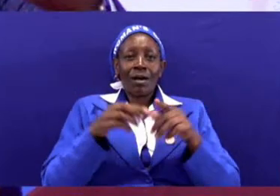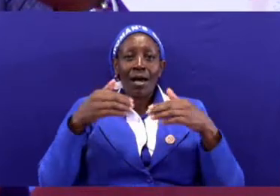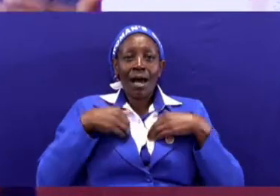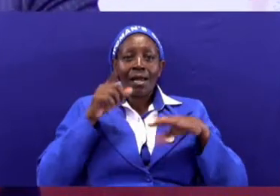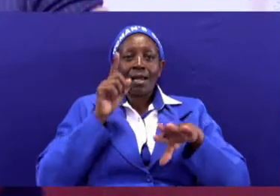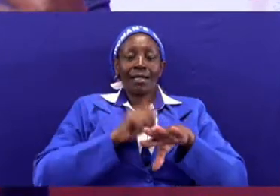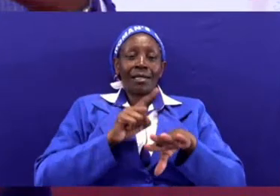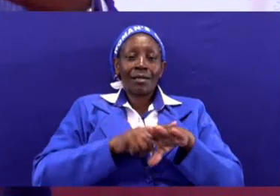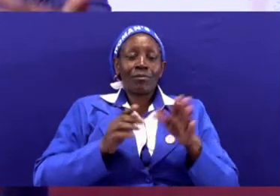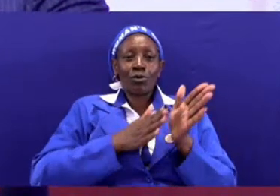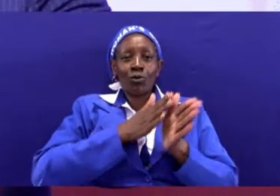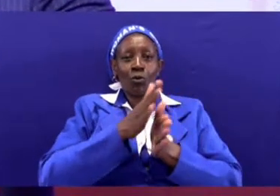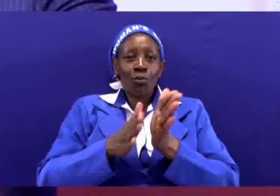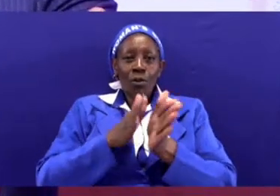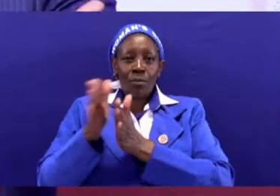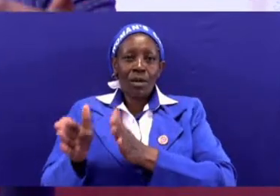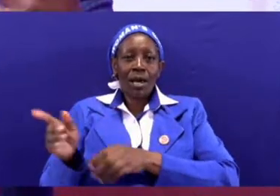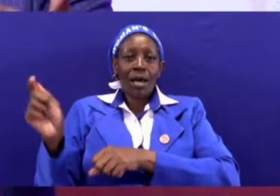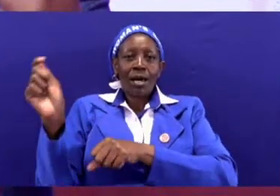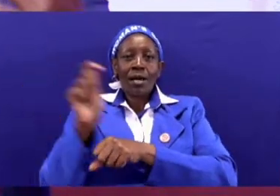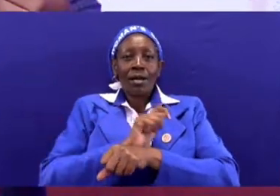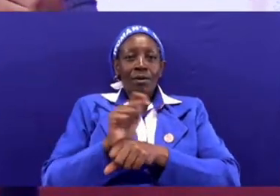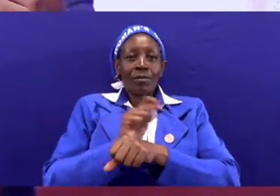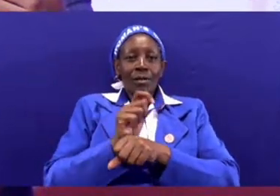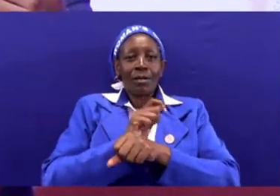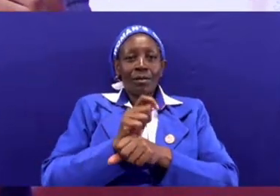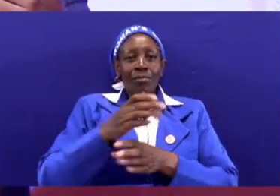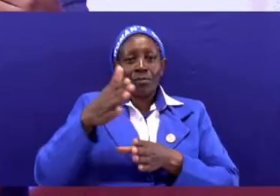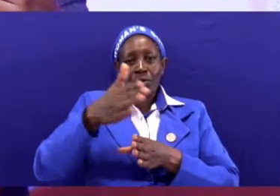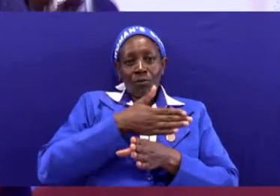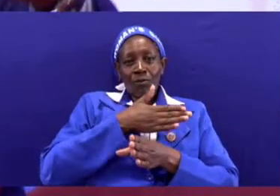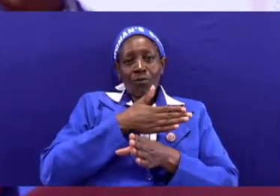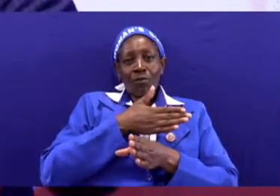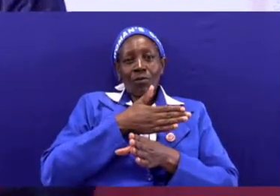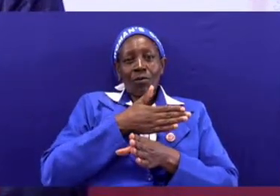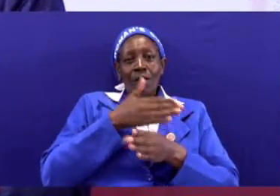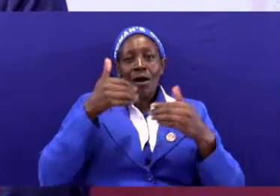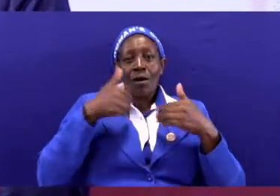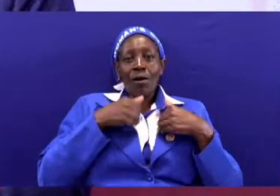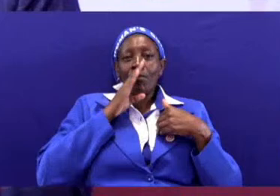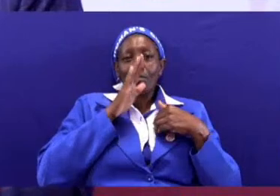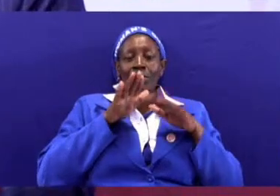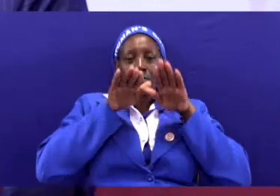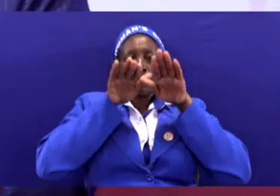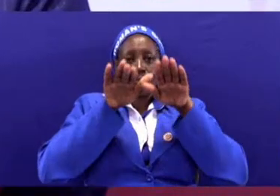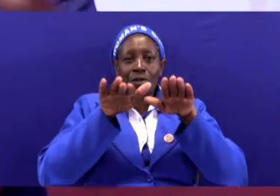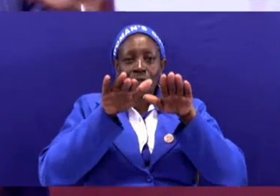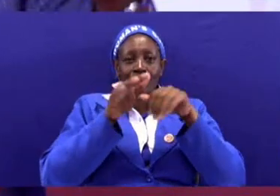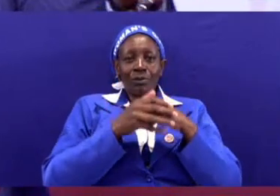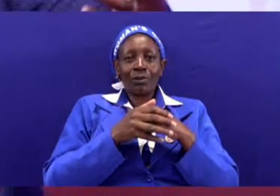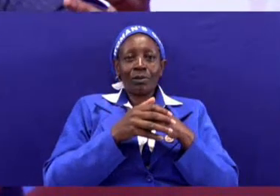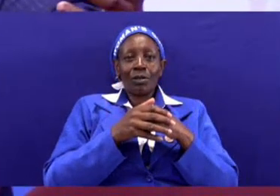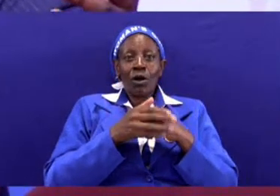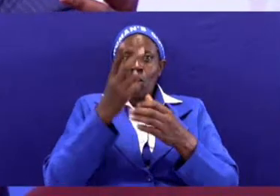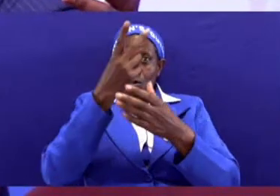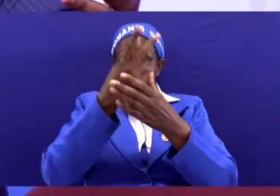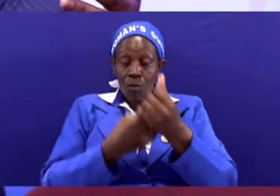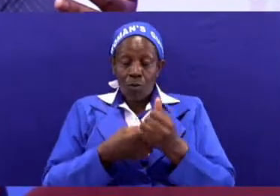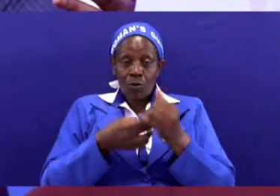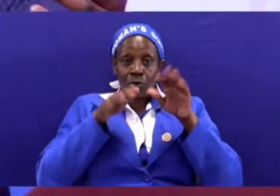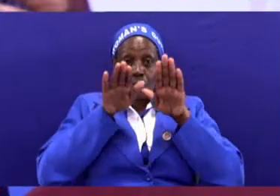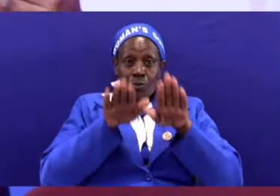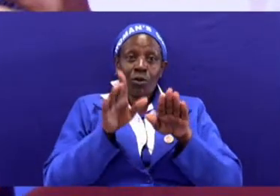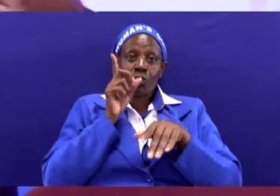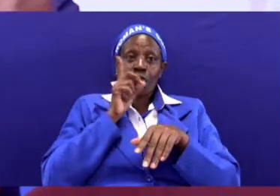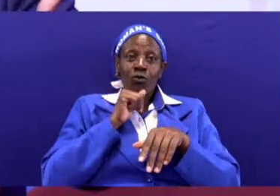or a period of training before they are commissioned, so to speak. Both are commissioned. We find